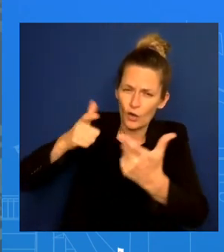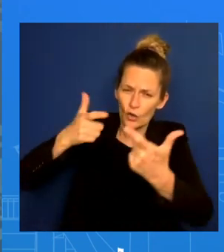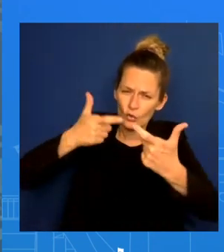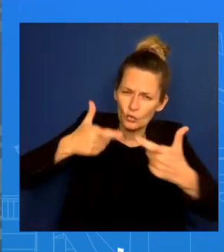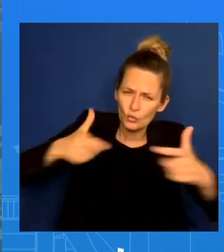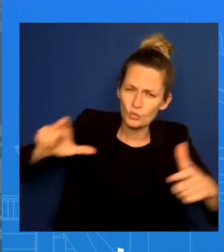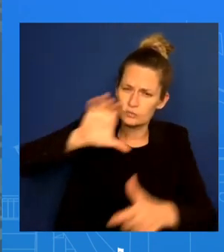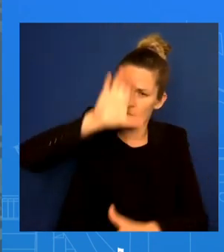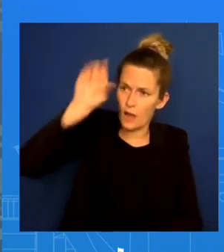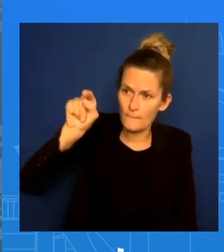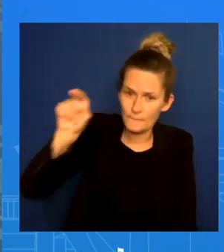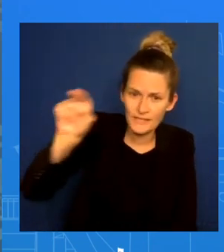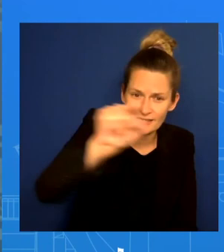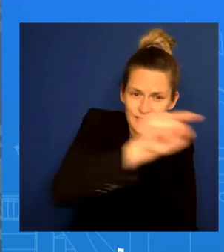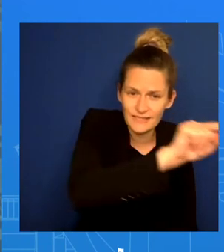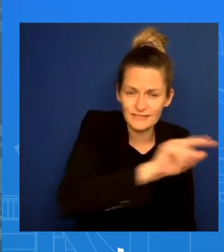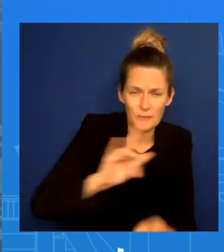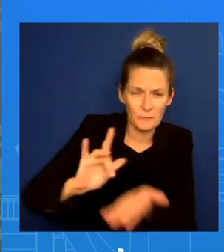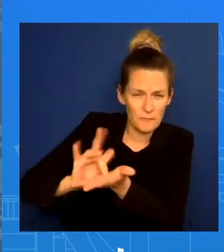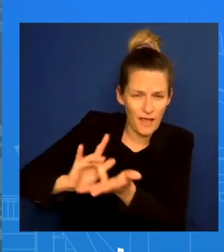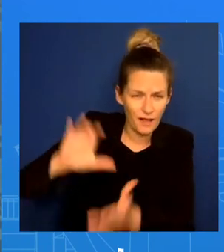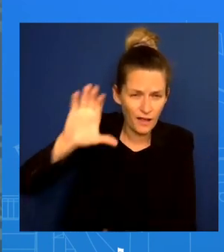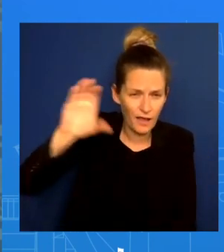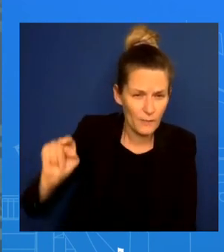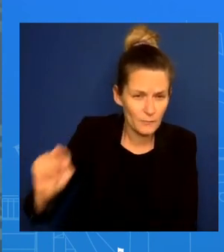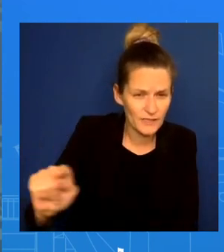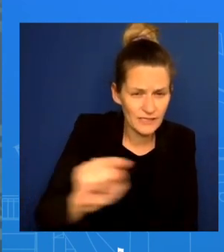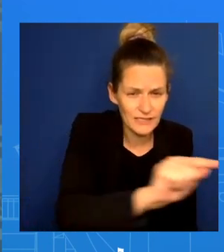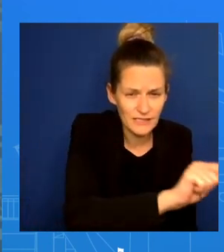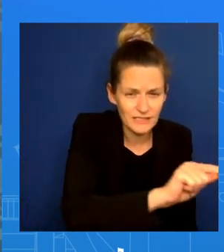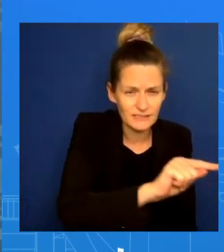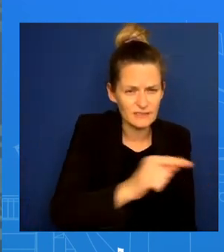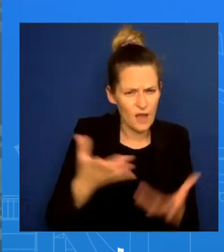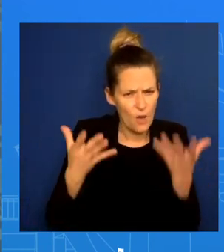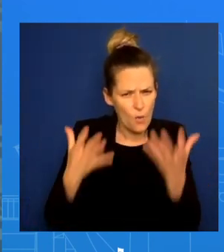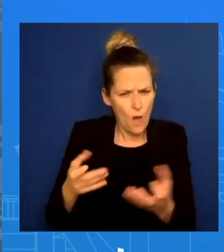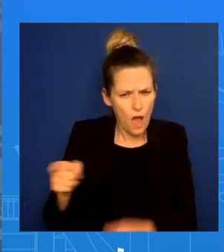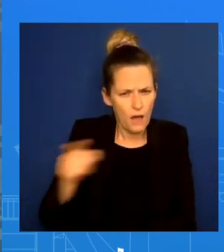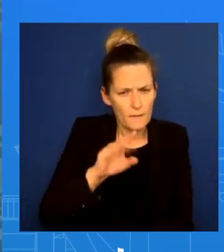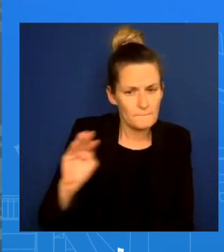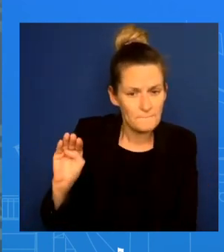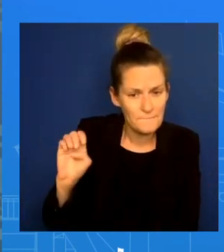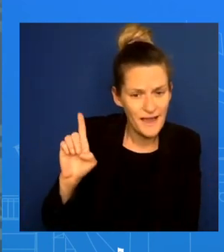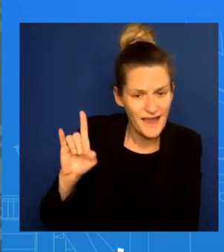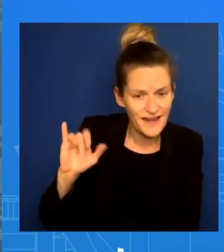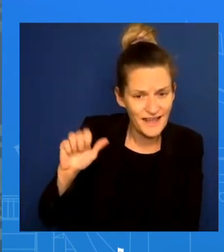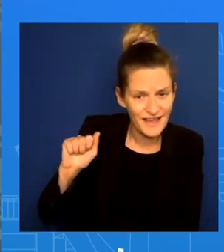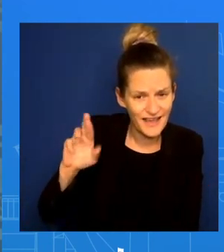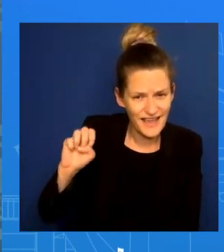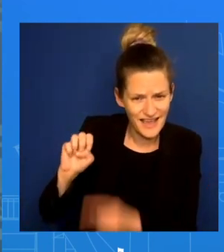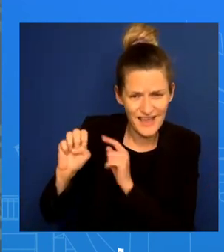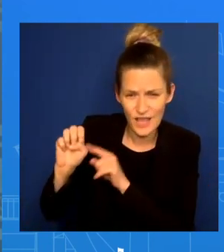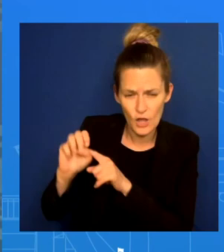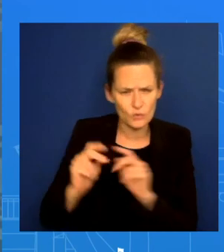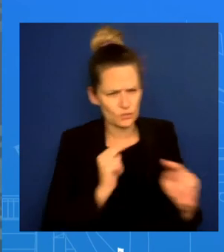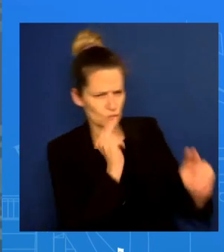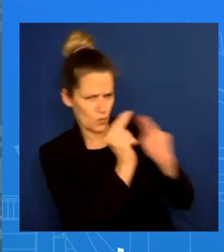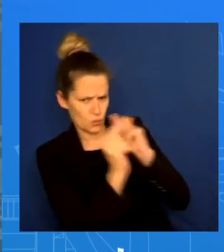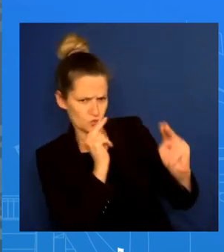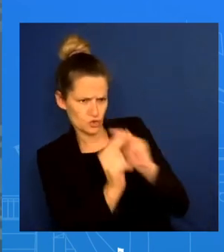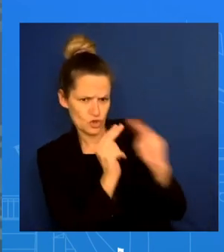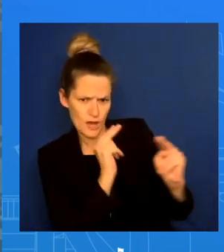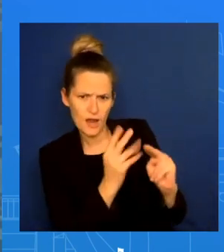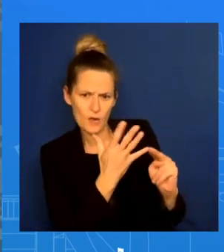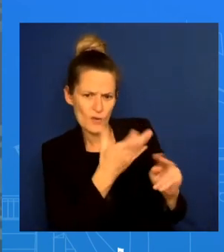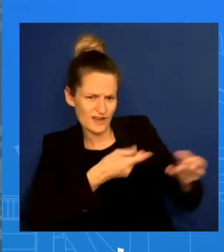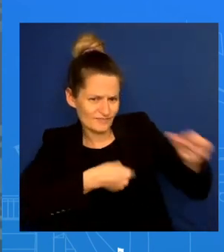negotiate lower cost. This matters. This is going to matter to so many millions of Americans who are dealing, many with chronic illness, as you